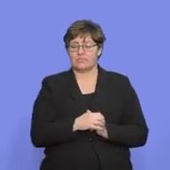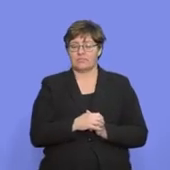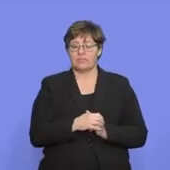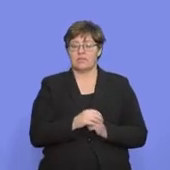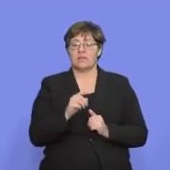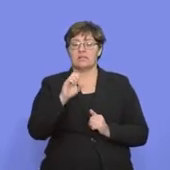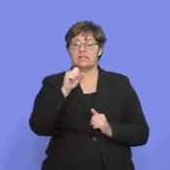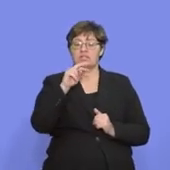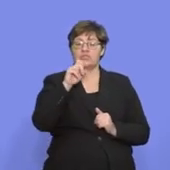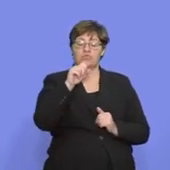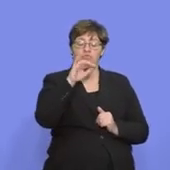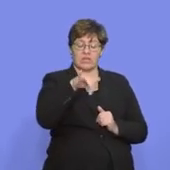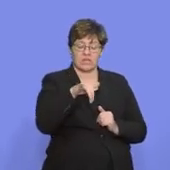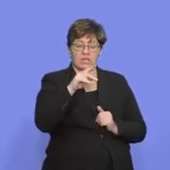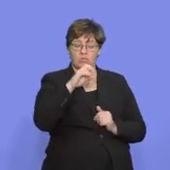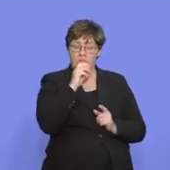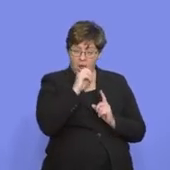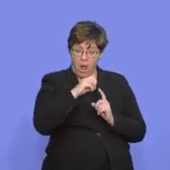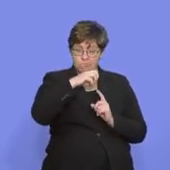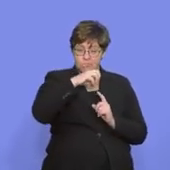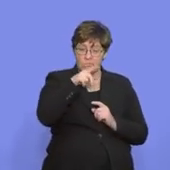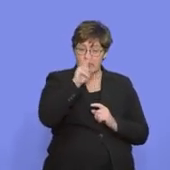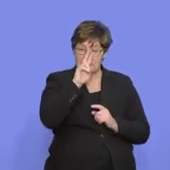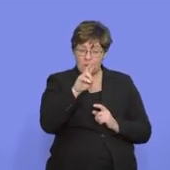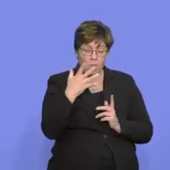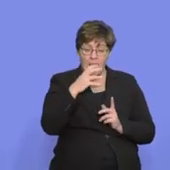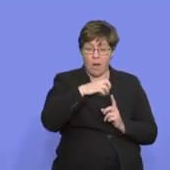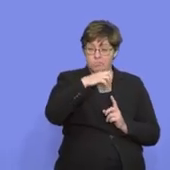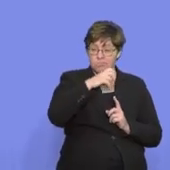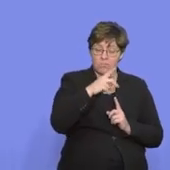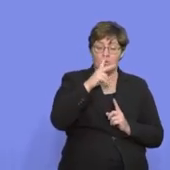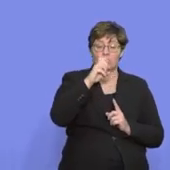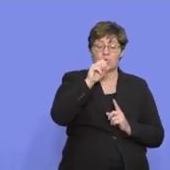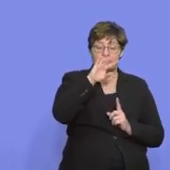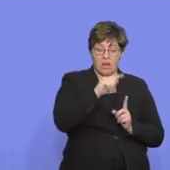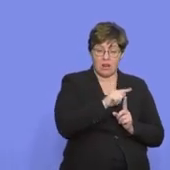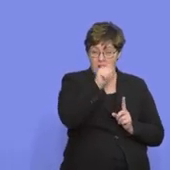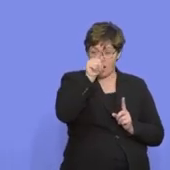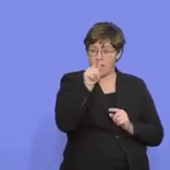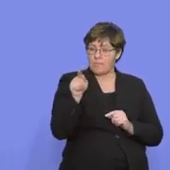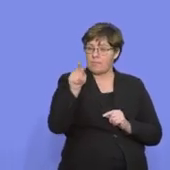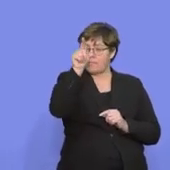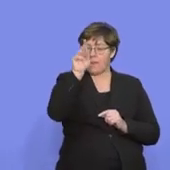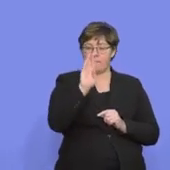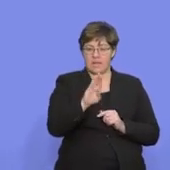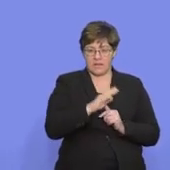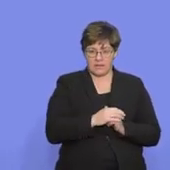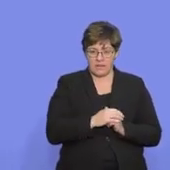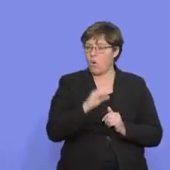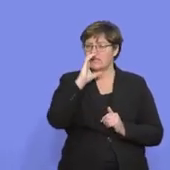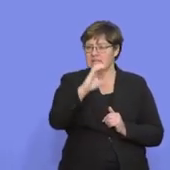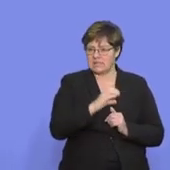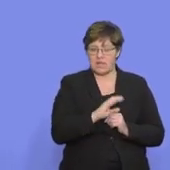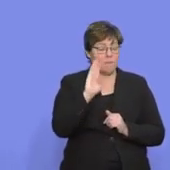neuron. Remember the bubble. You have to look at the bubble, dorsal root. So that will be number C, not B, because